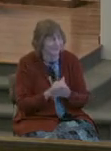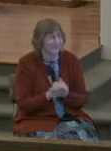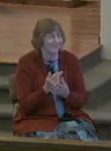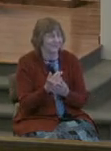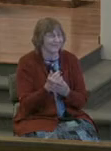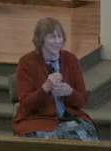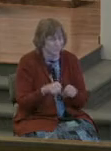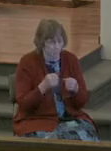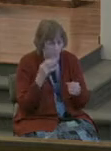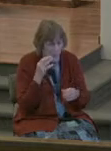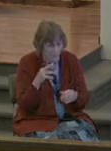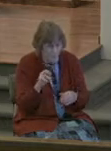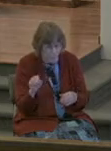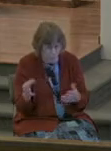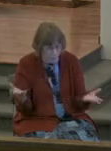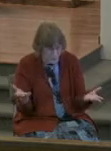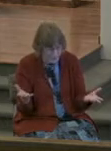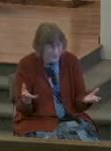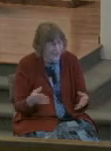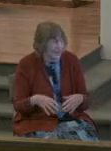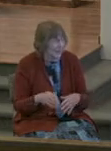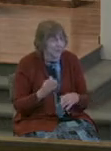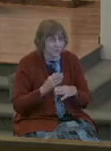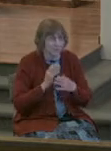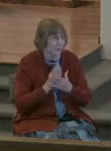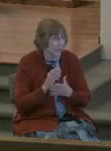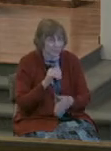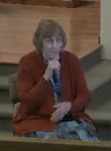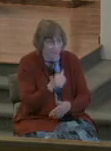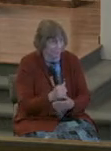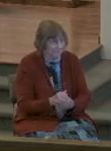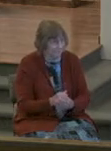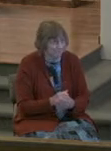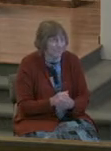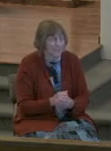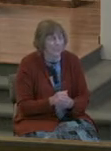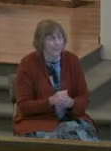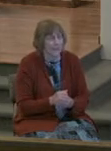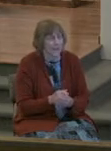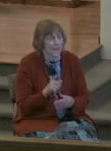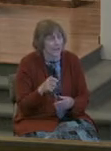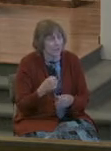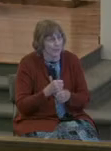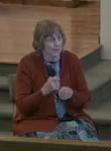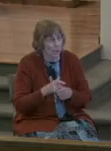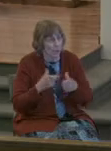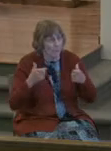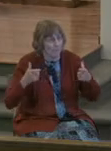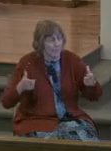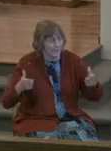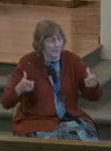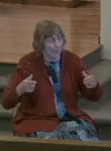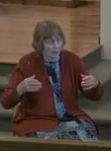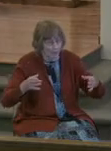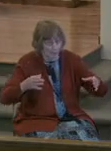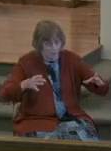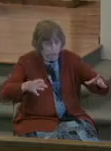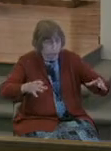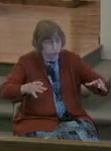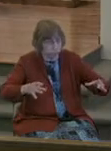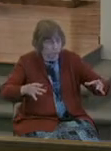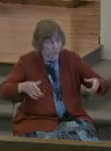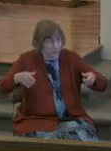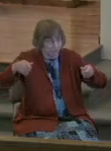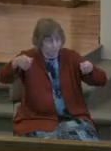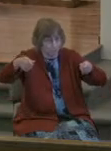up. But they didn't let that stop them. And then they had to make a hole big enough to lower him down flat,